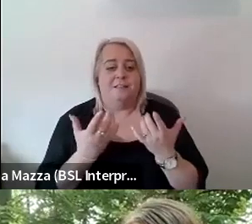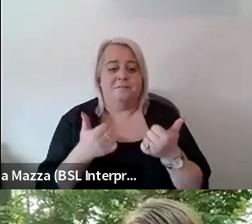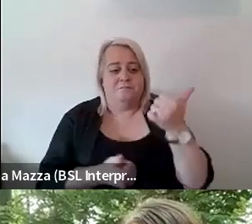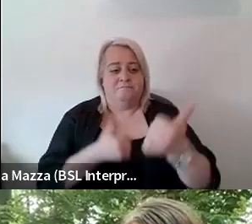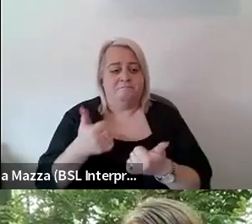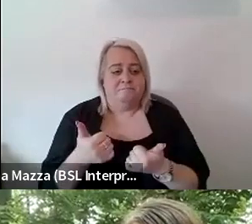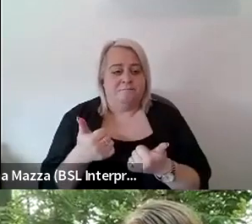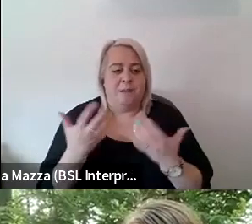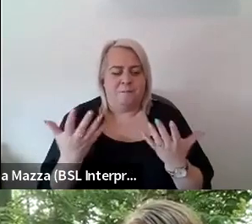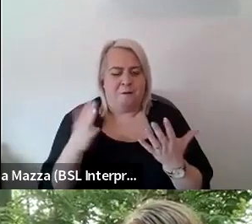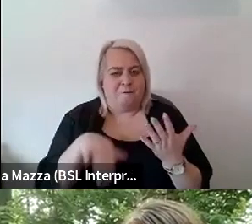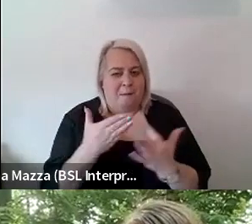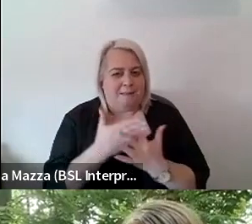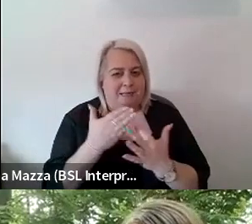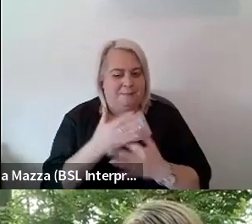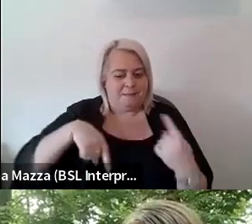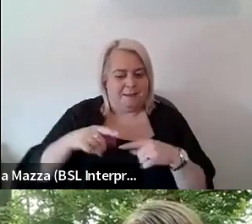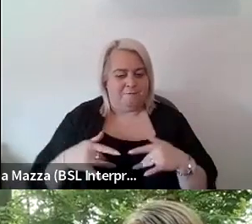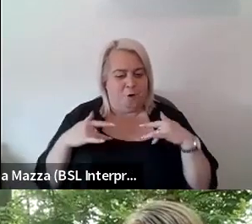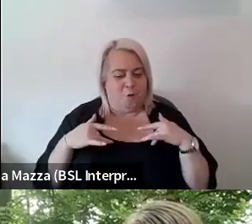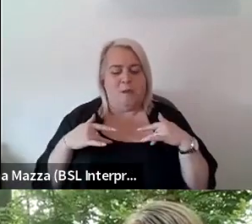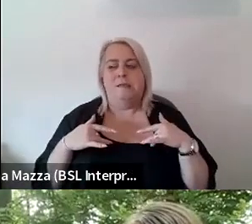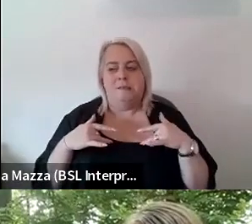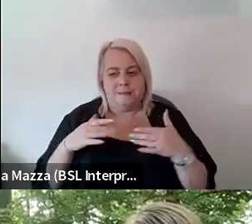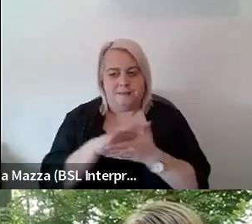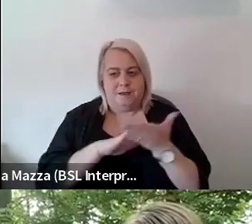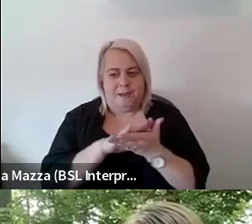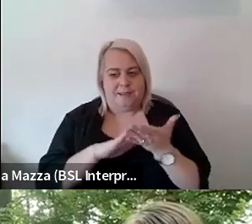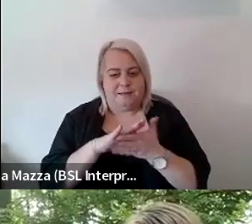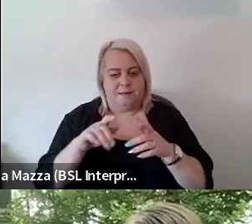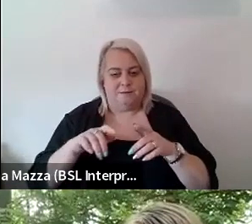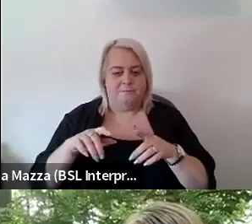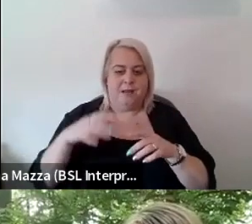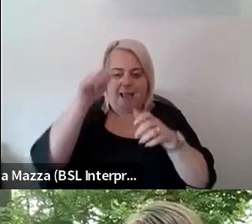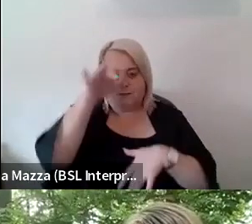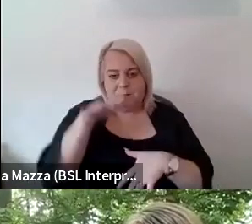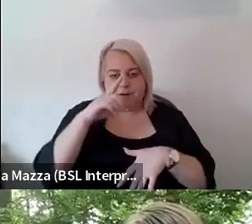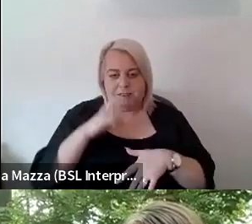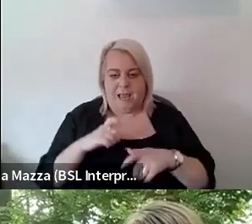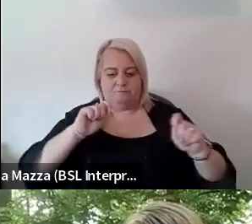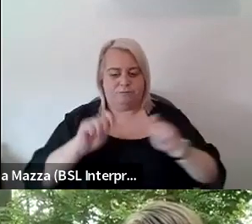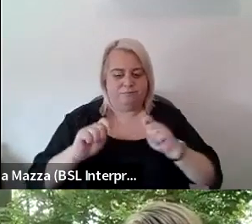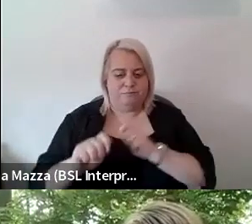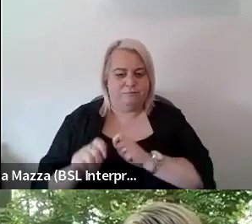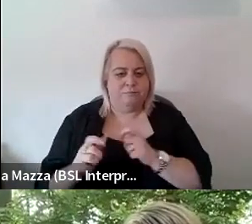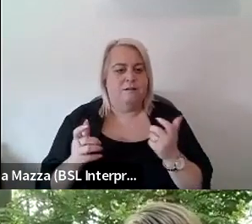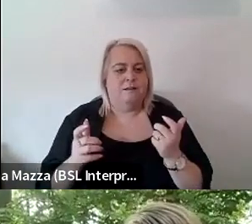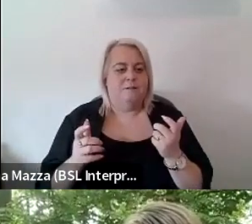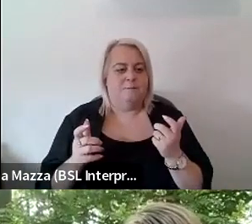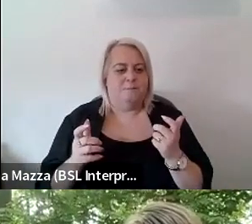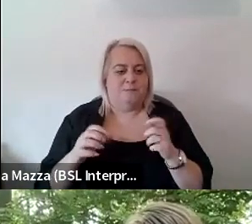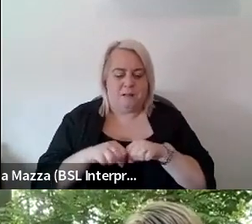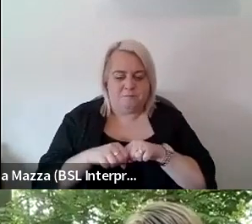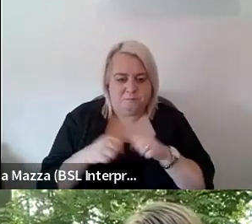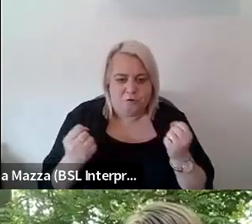from an accessibility point of view, it perhaps breaks that experience as well, especially if it's not in the right